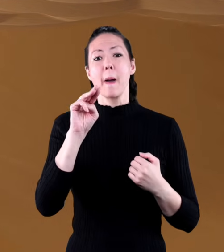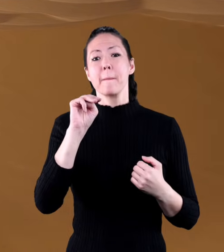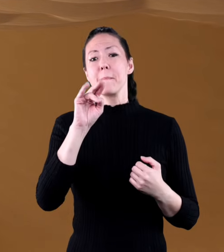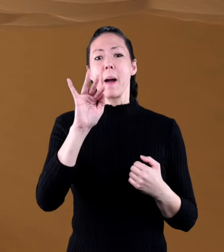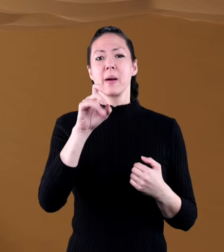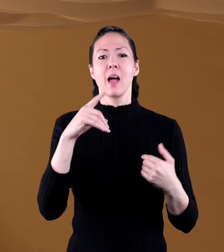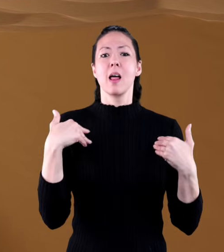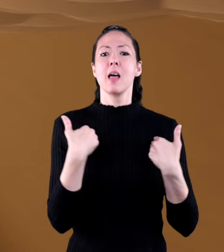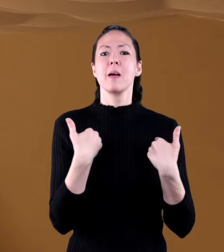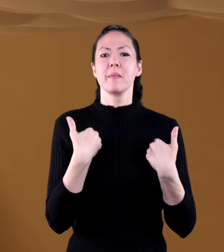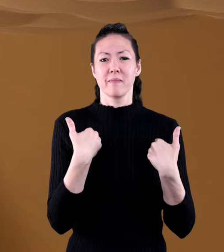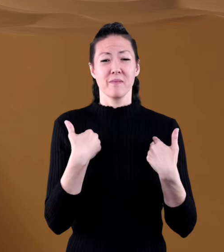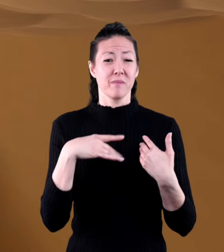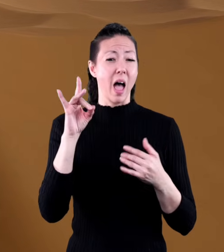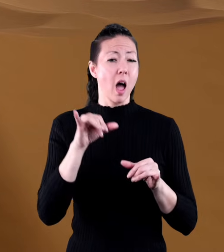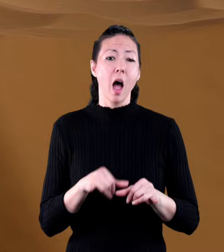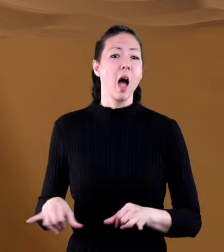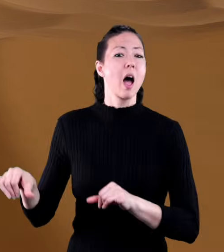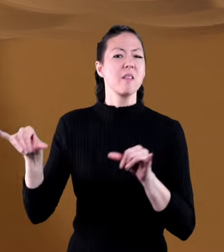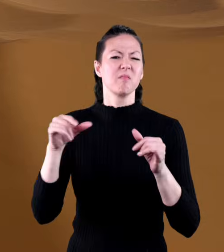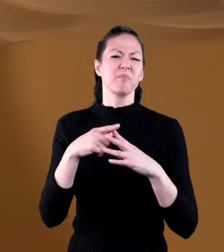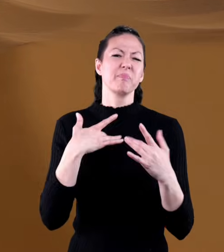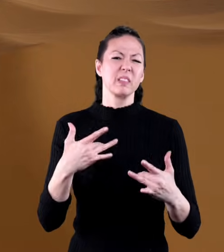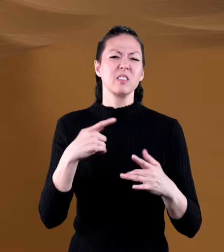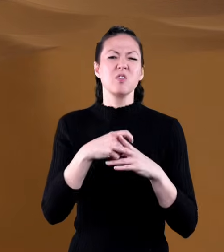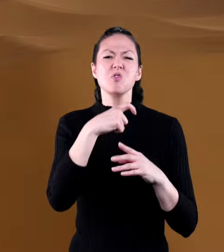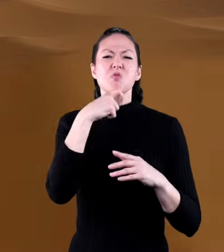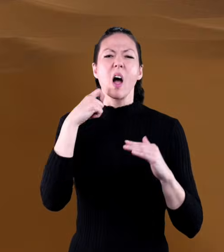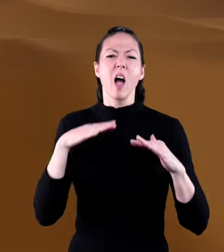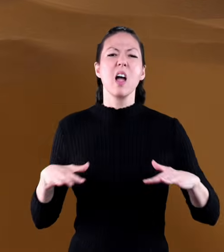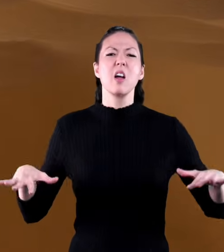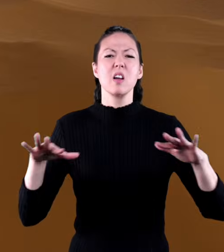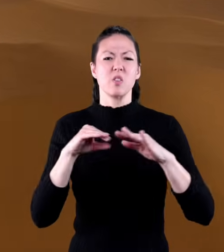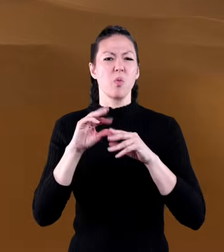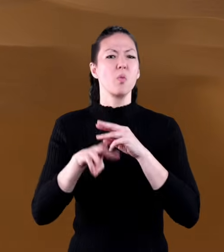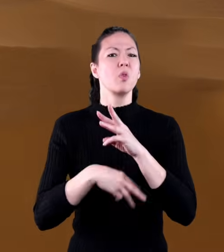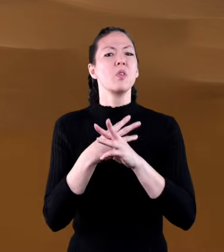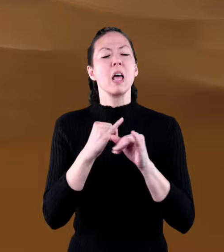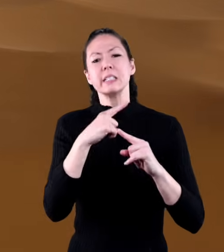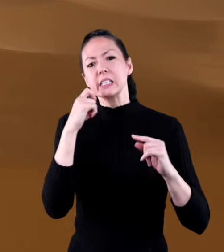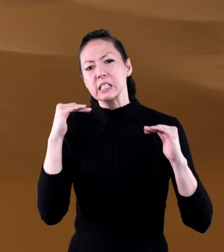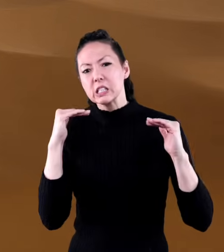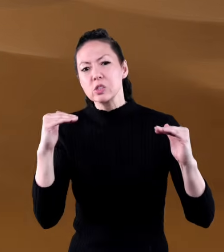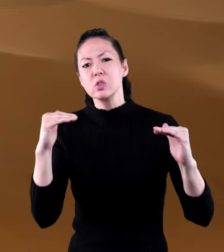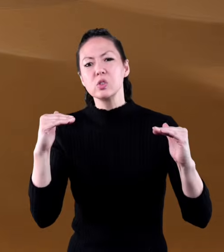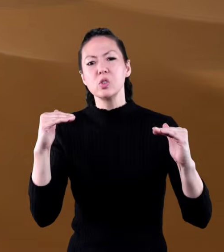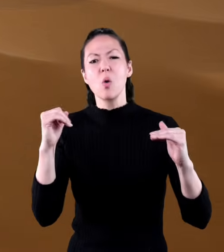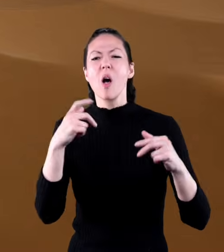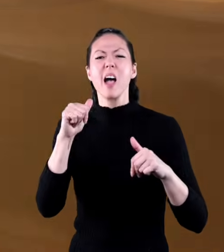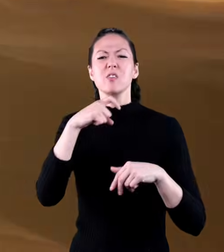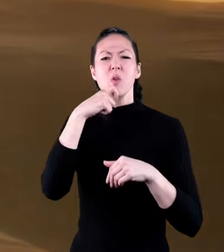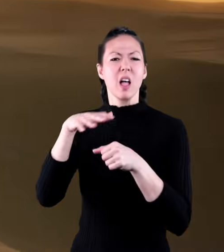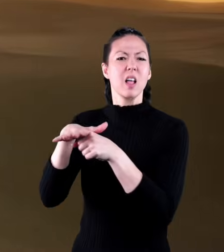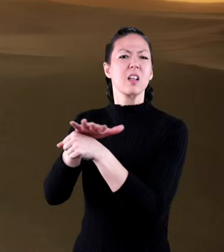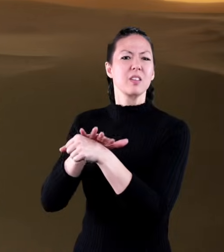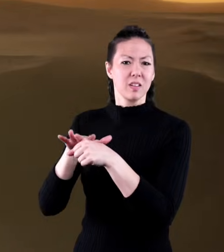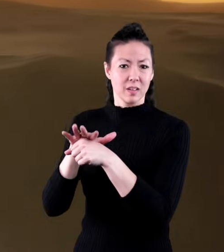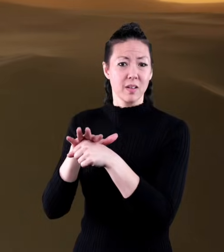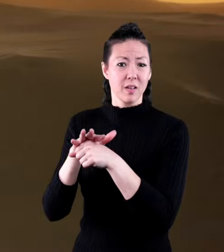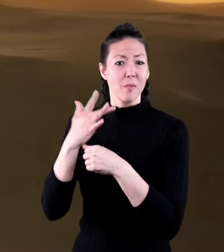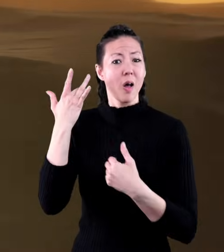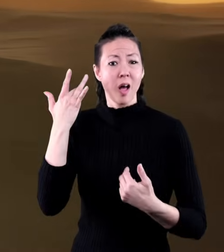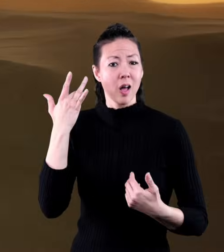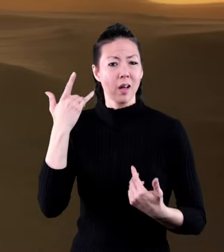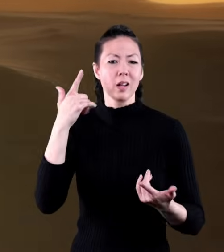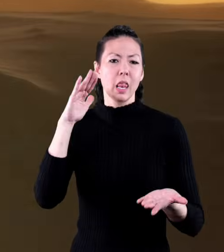animals are most commonly found in the driest parts of the world, like deserts or arid regions, because when